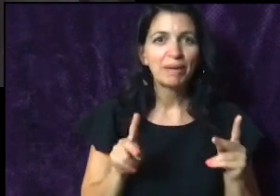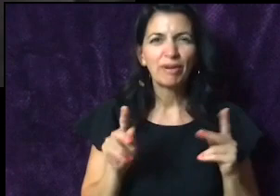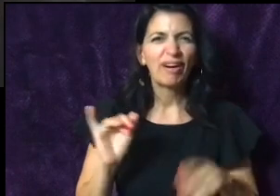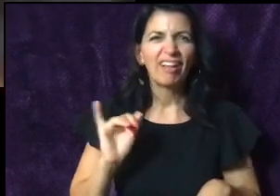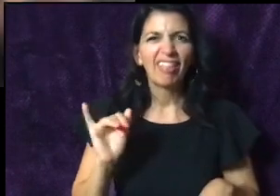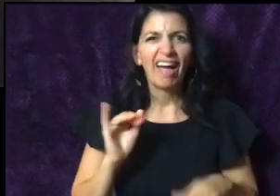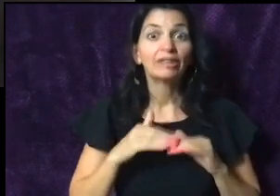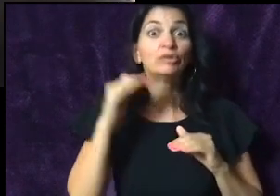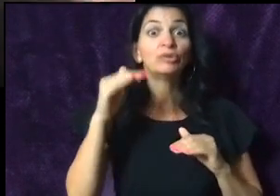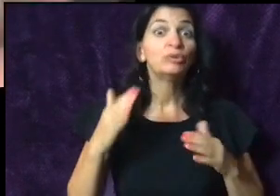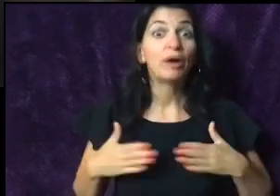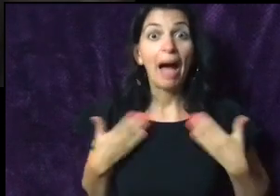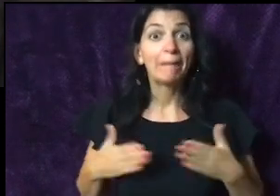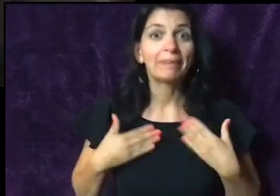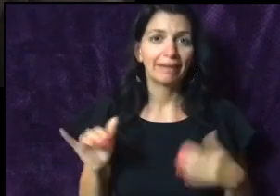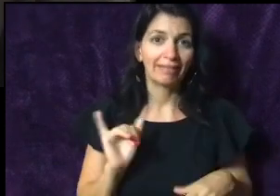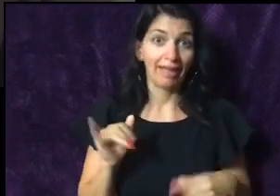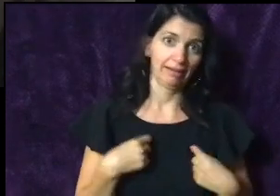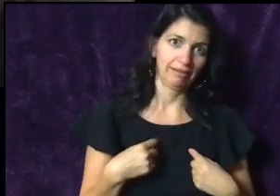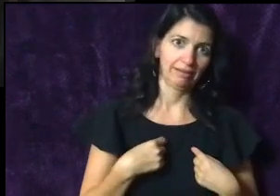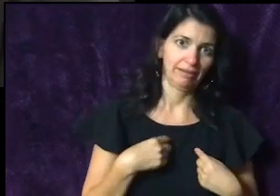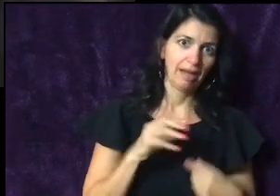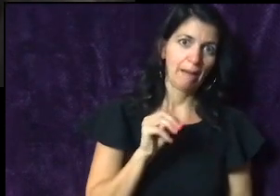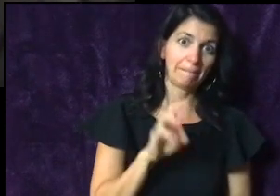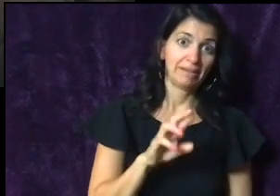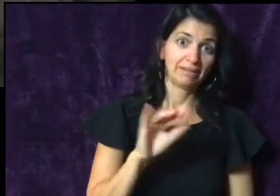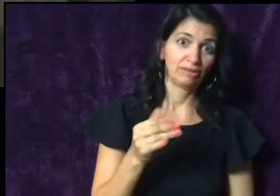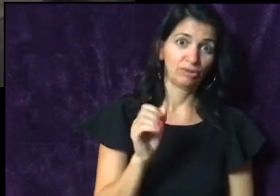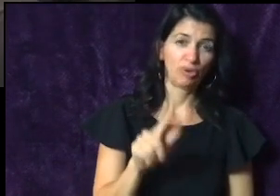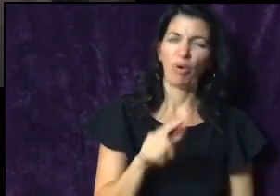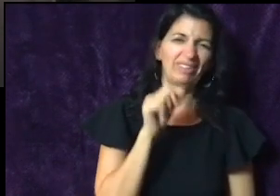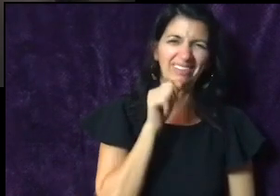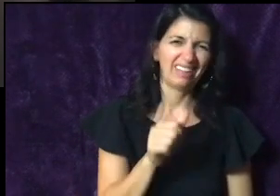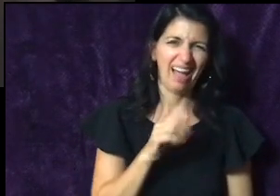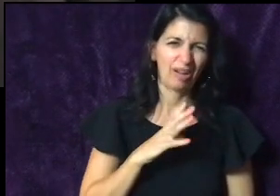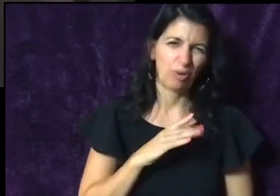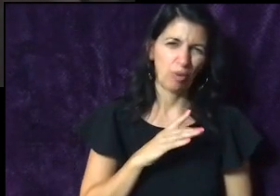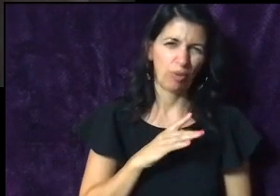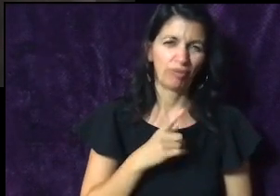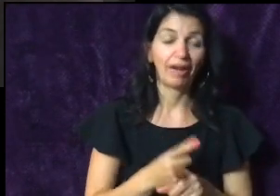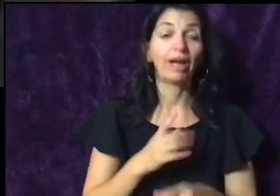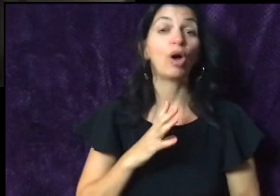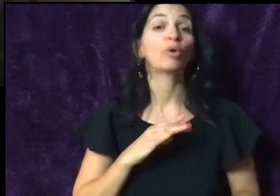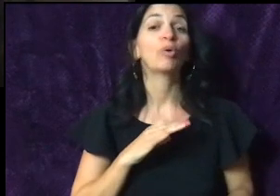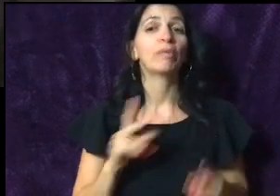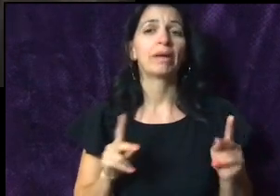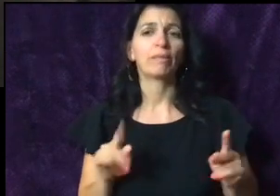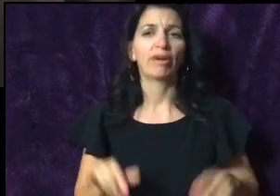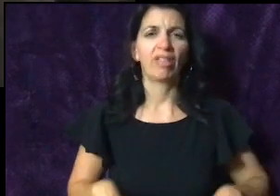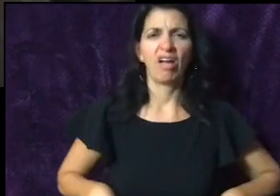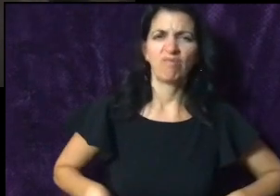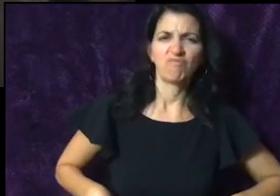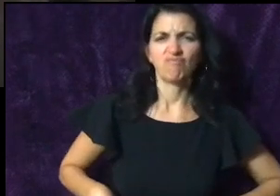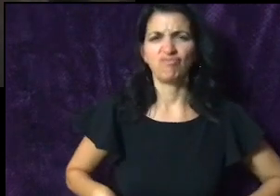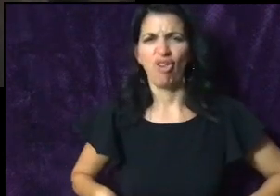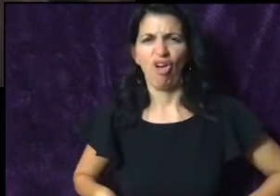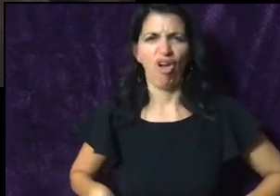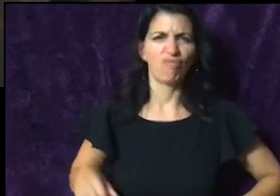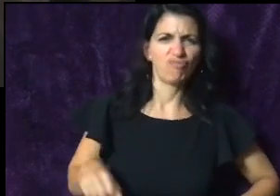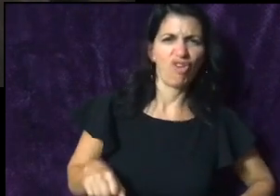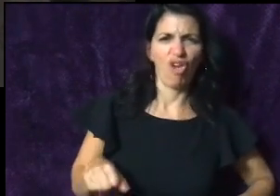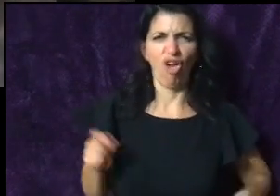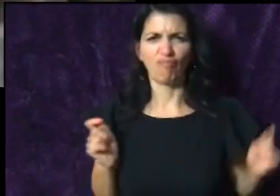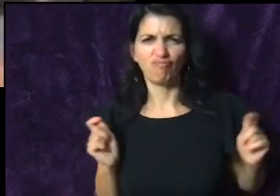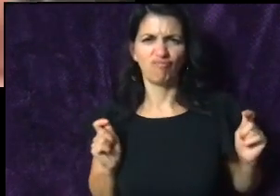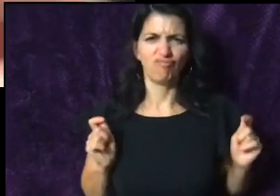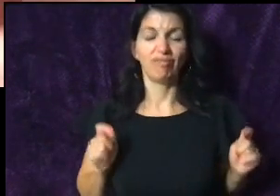are like too happy and too excited, like Mr. Joel, sometimes that's not the coolest thing, is it? Sometimes you see cool people and they're kind of like,